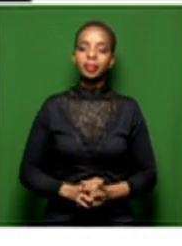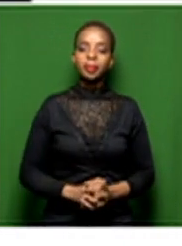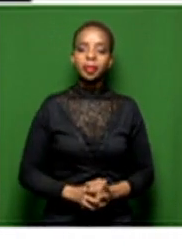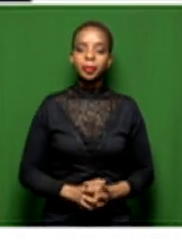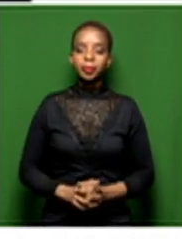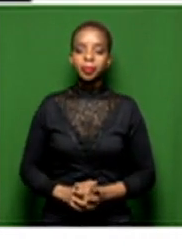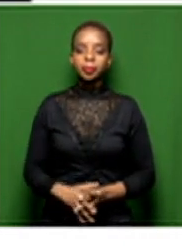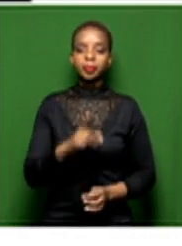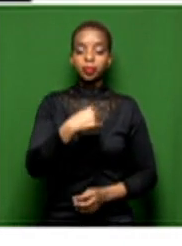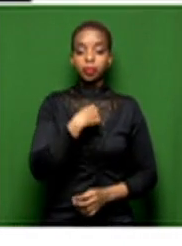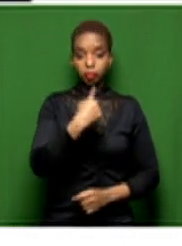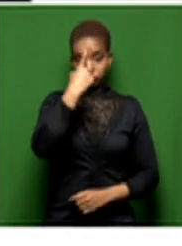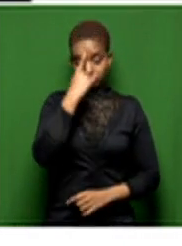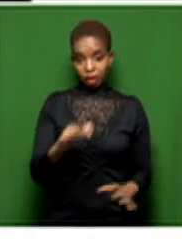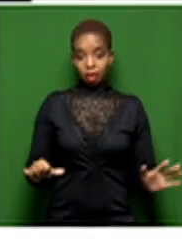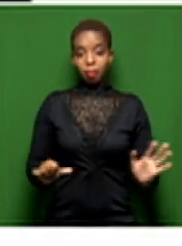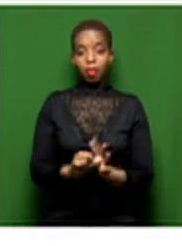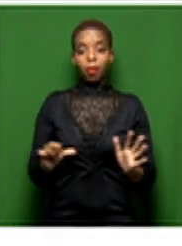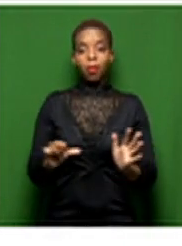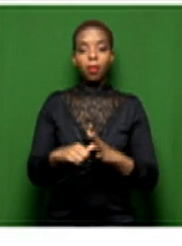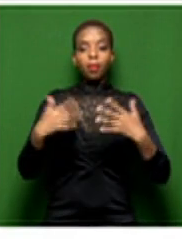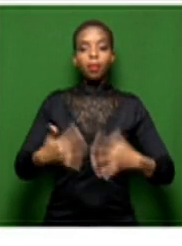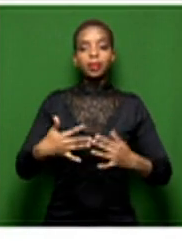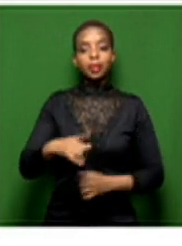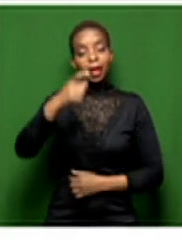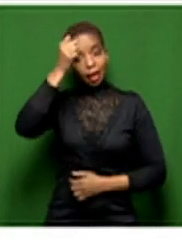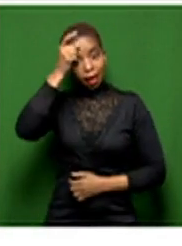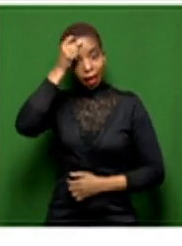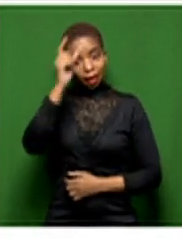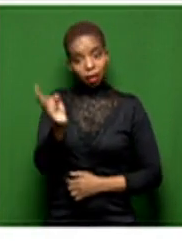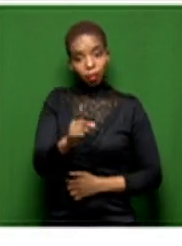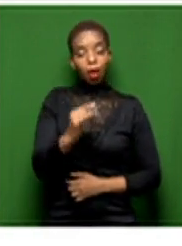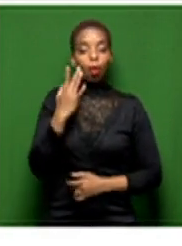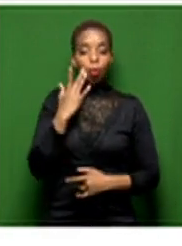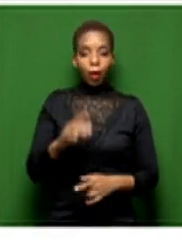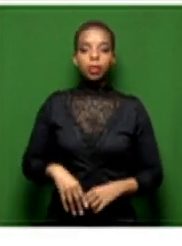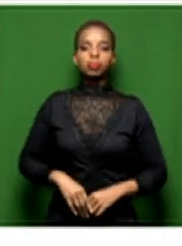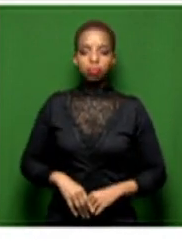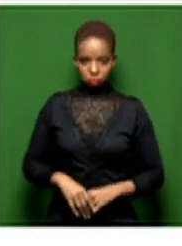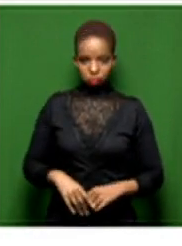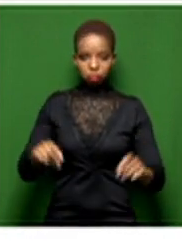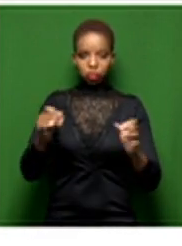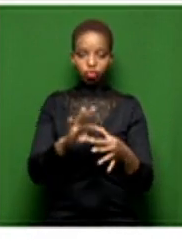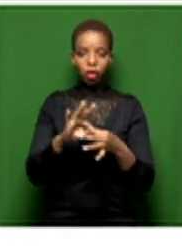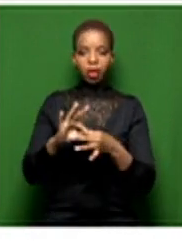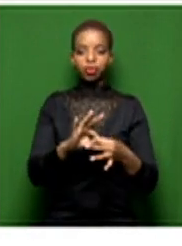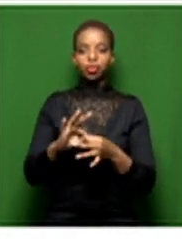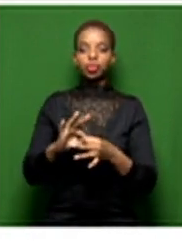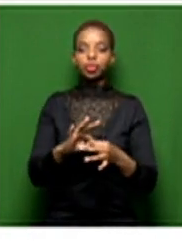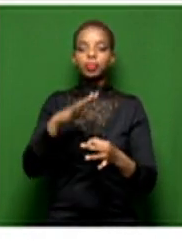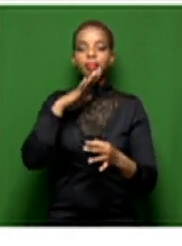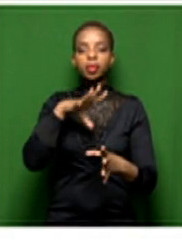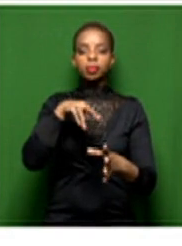I think it is important to understand that when you enter into marriage, you are going in for a lifetime. So you need to understand